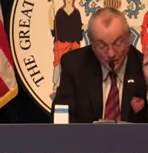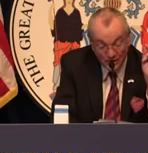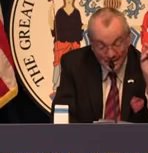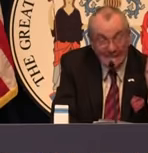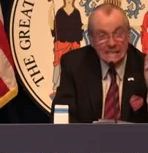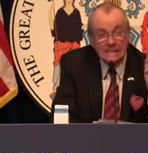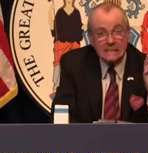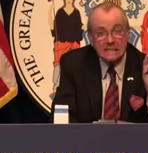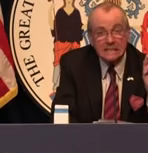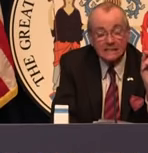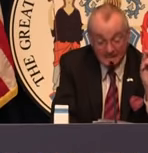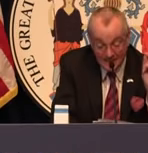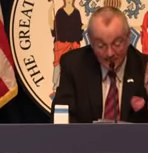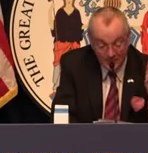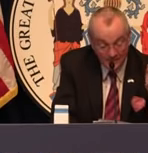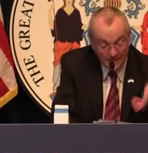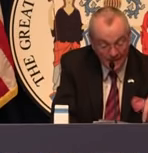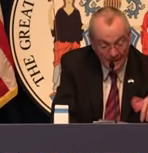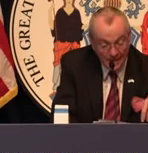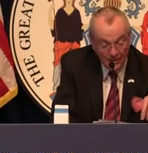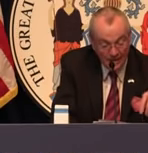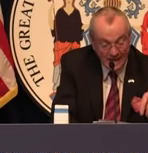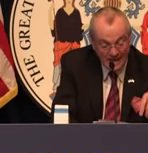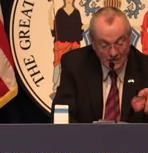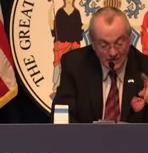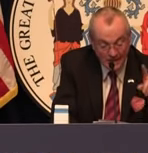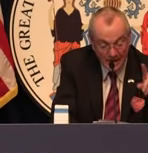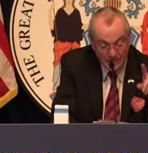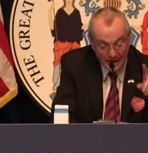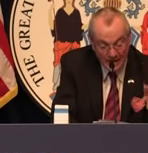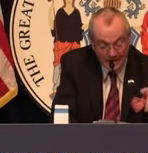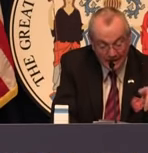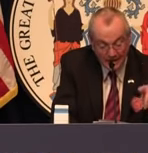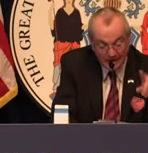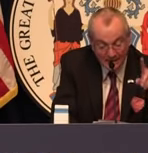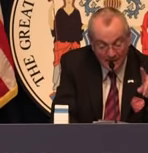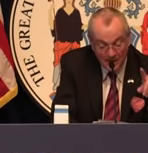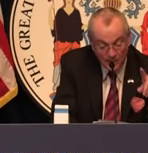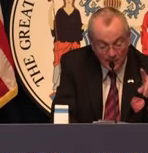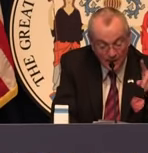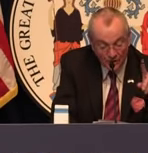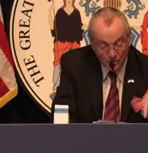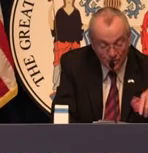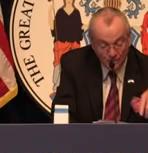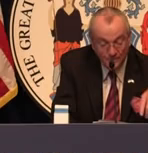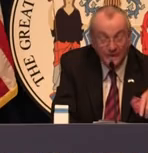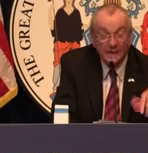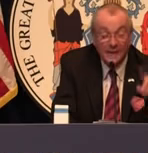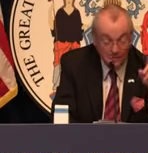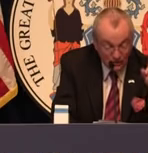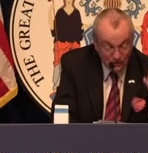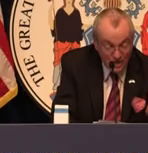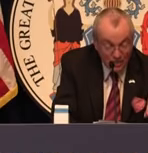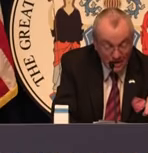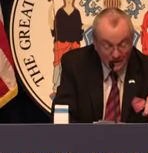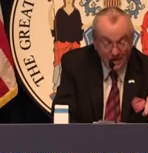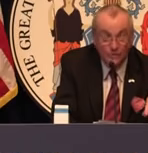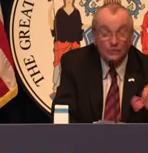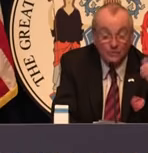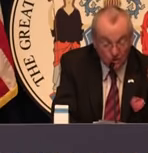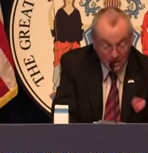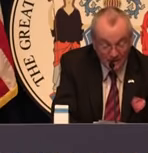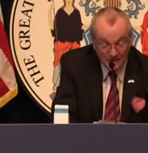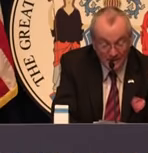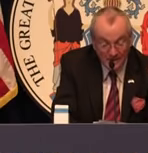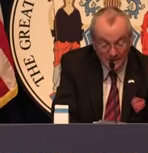she was in her 90s to keep fit, and learning how to use an iPad to keep up with her children and her 3